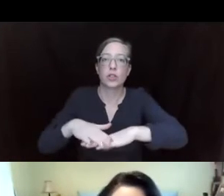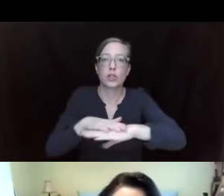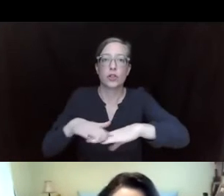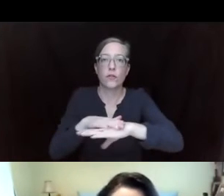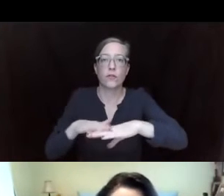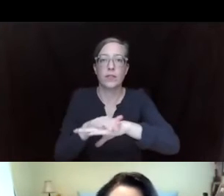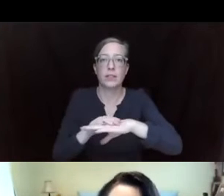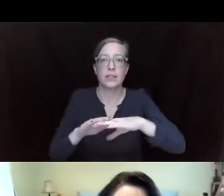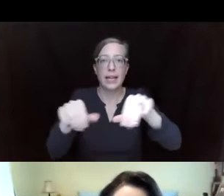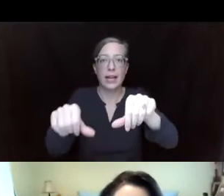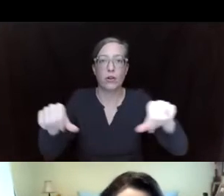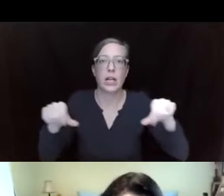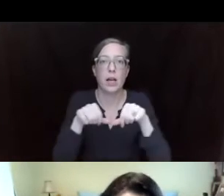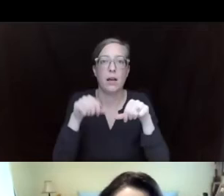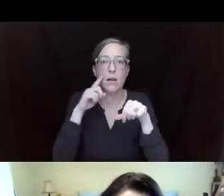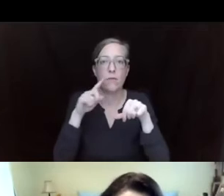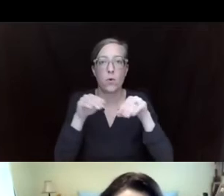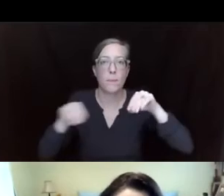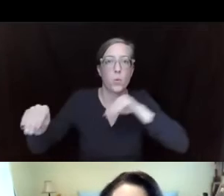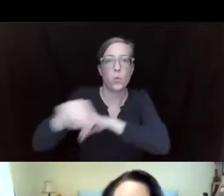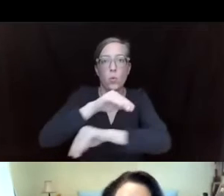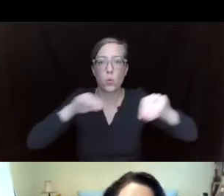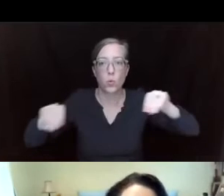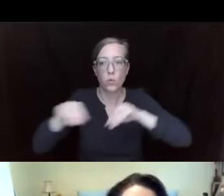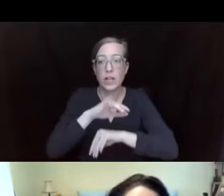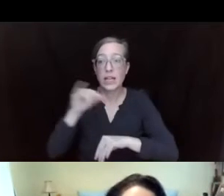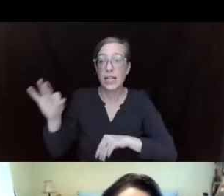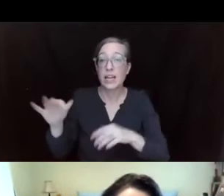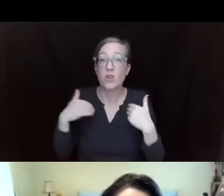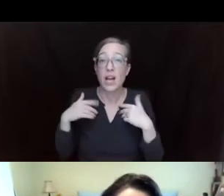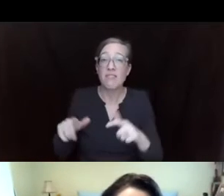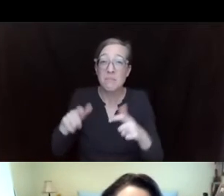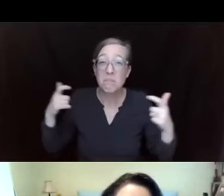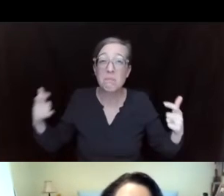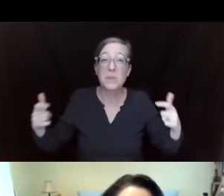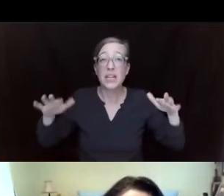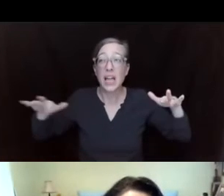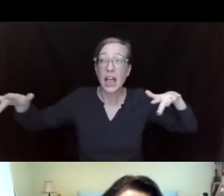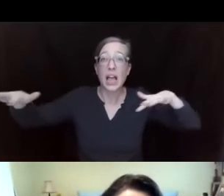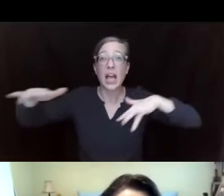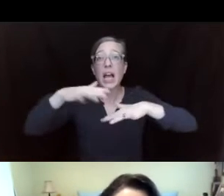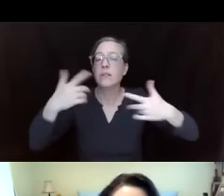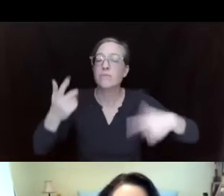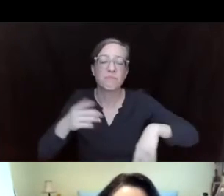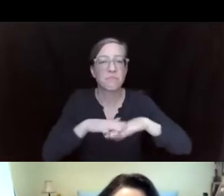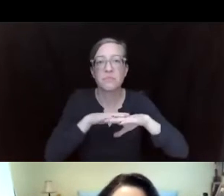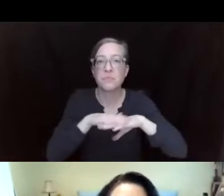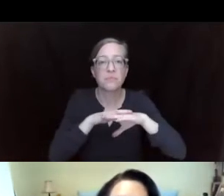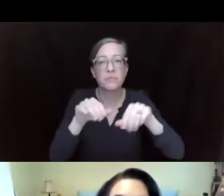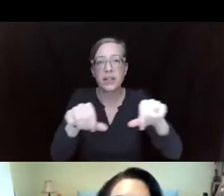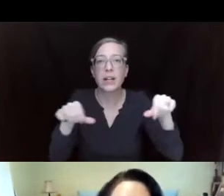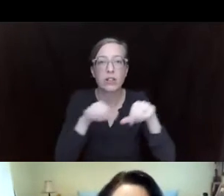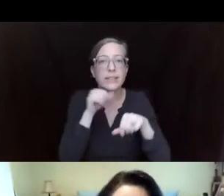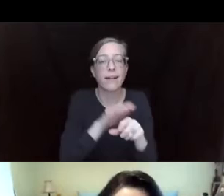liquid inside the channel. If you have a big channel, your surface area will not have enough. A lot of microfluidics rely